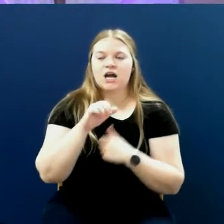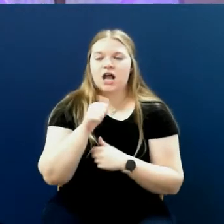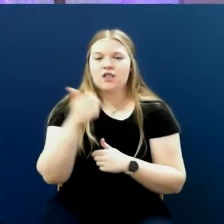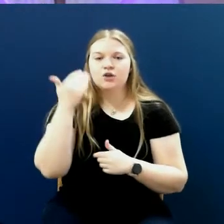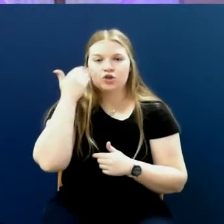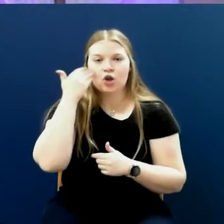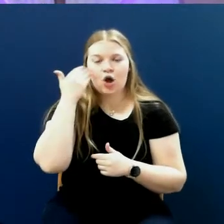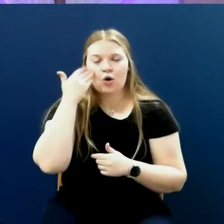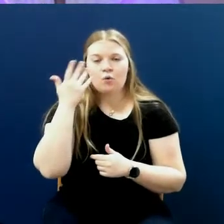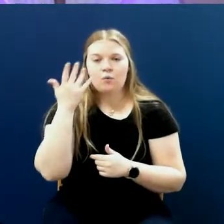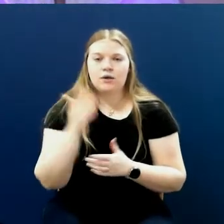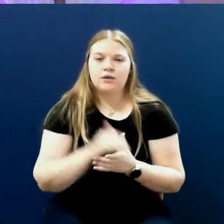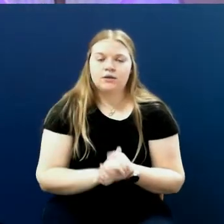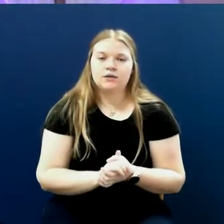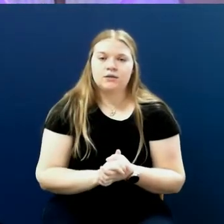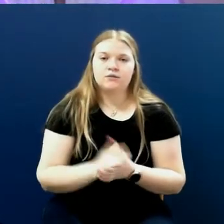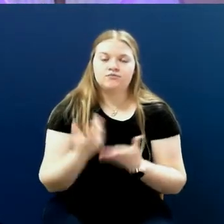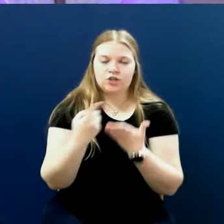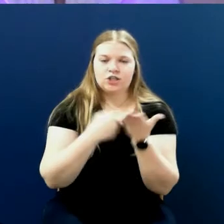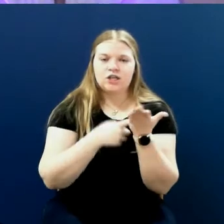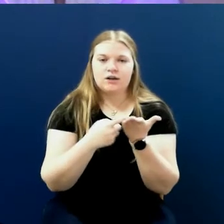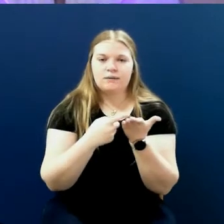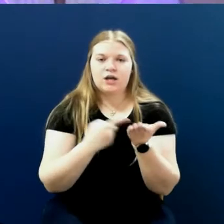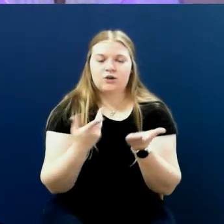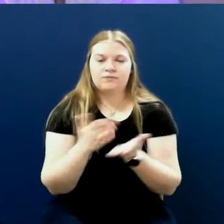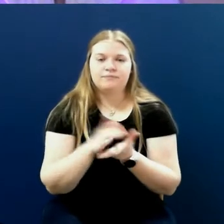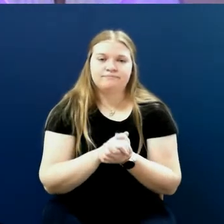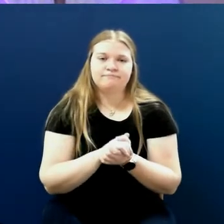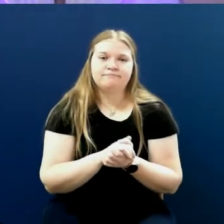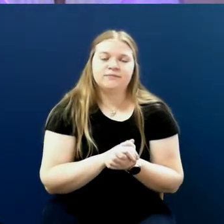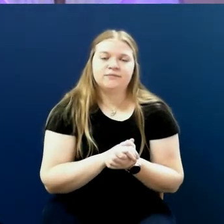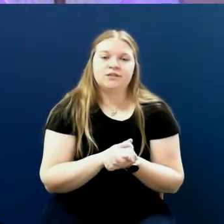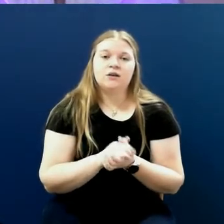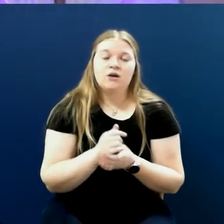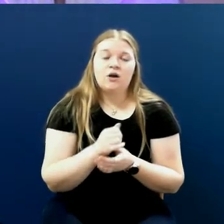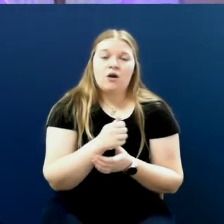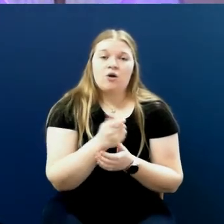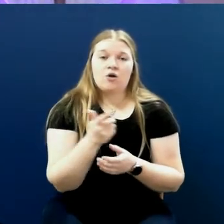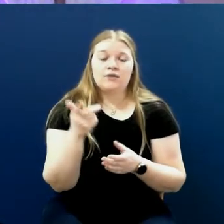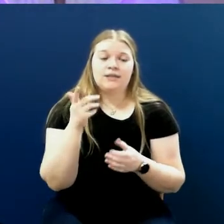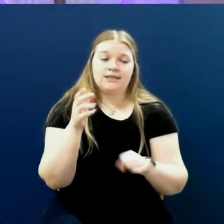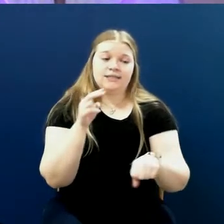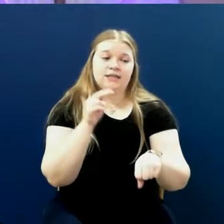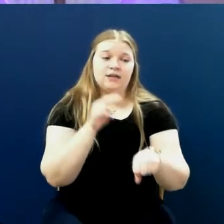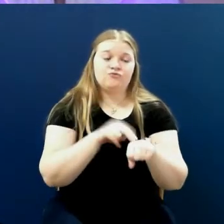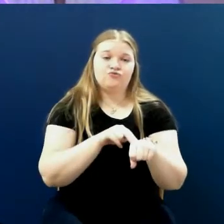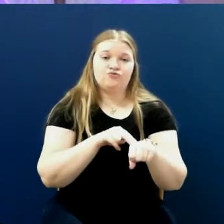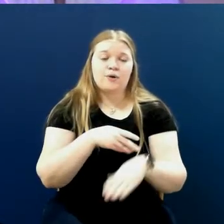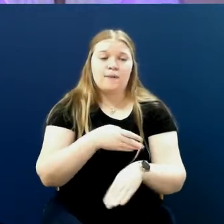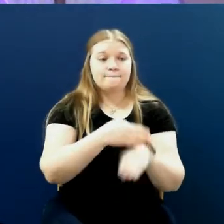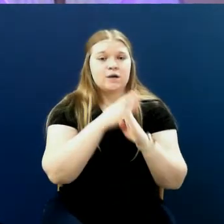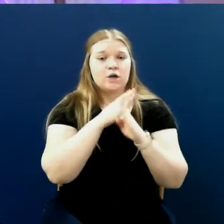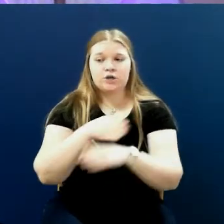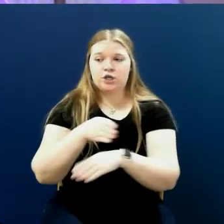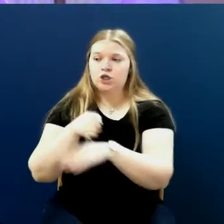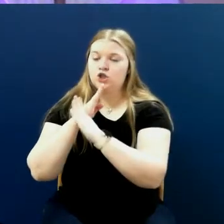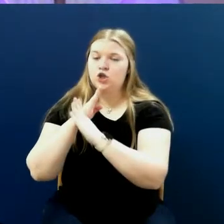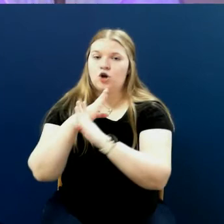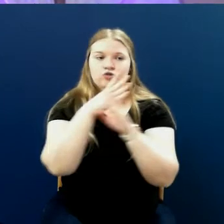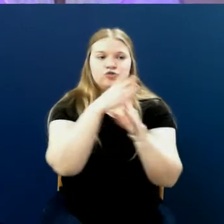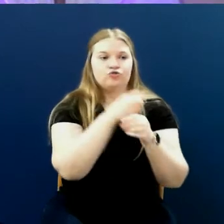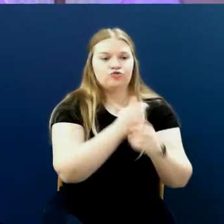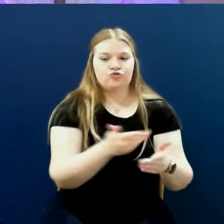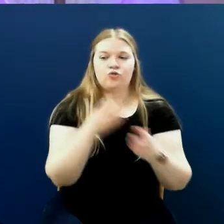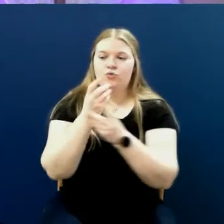know about it? And that's what he's talking about here. You see, all these natural barriers are destroyed,